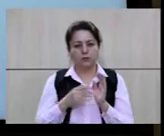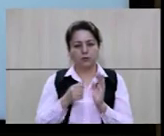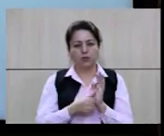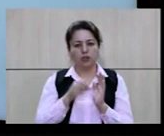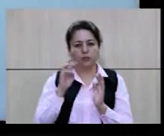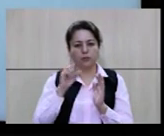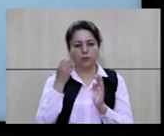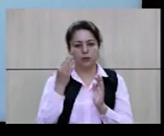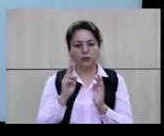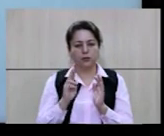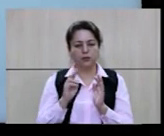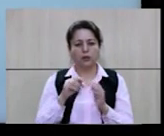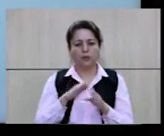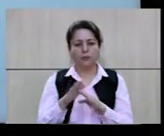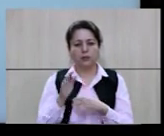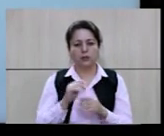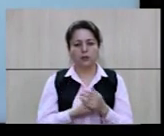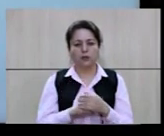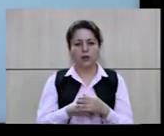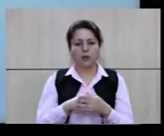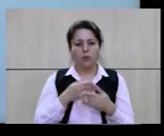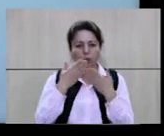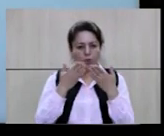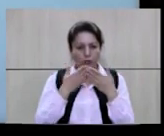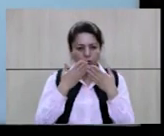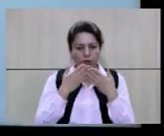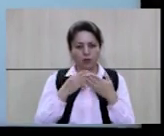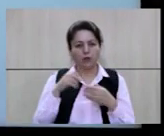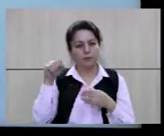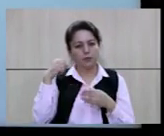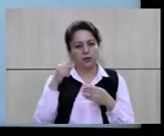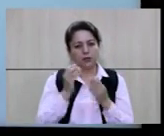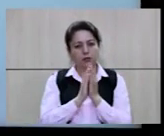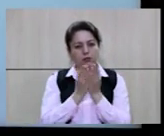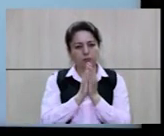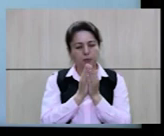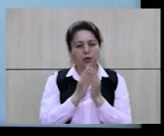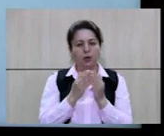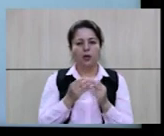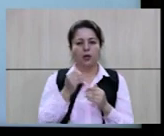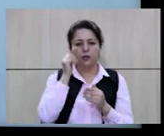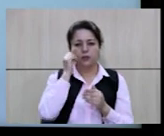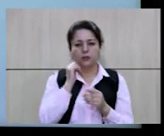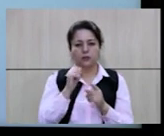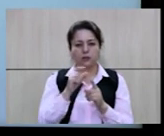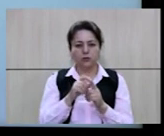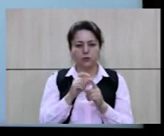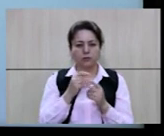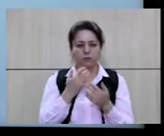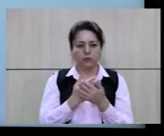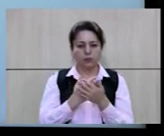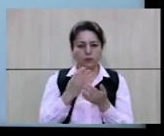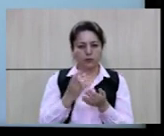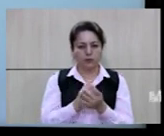596 mashqni bajaring. Ya'ni o'qiyotgan badiiy kitobingizdan eskirgan so'zlarga misollar